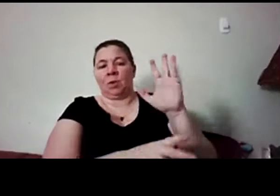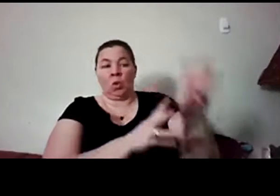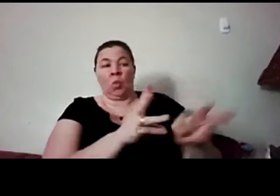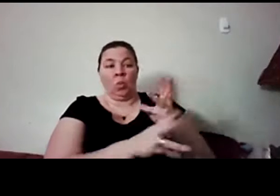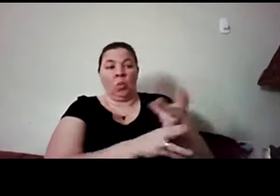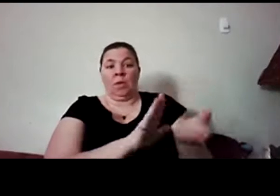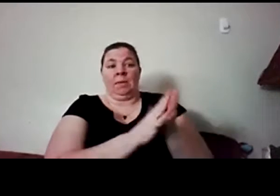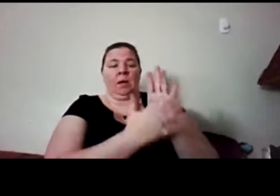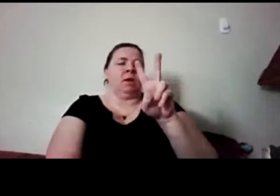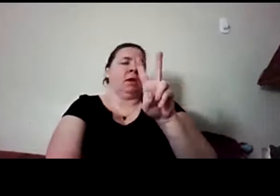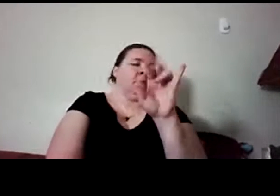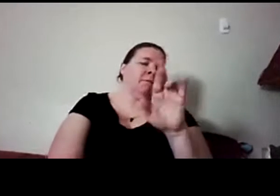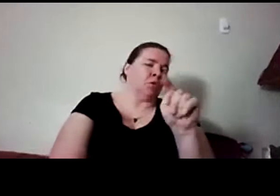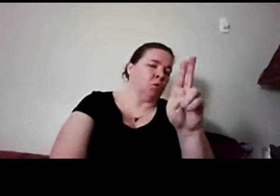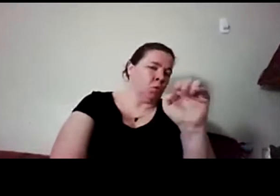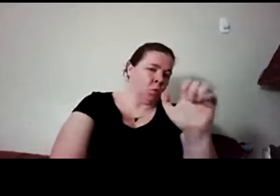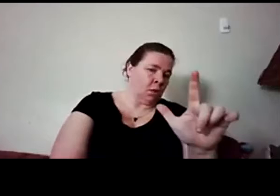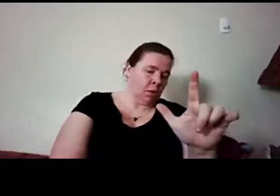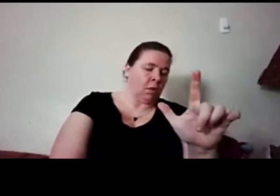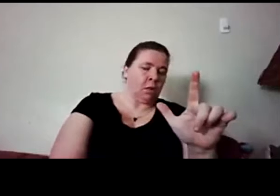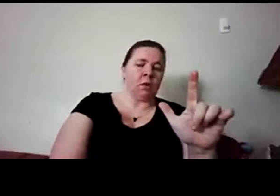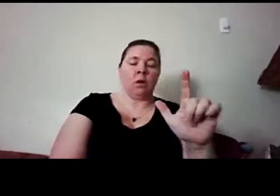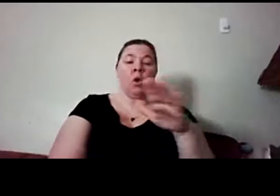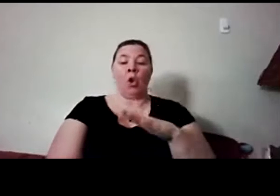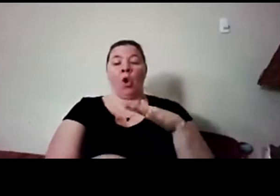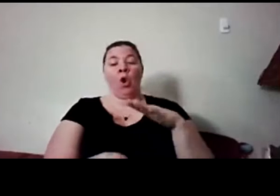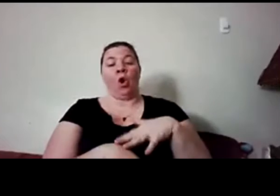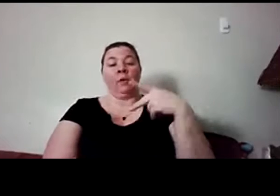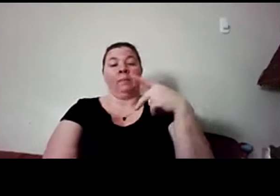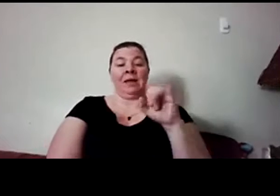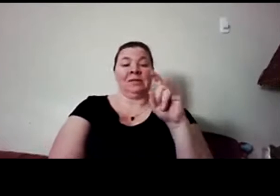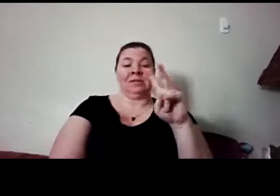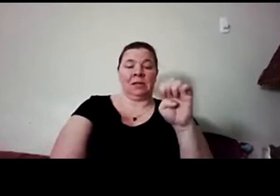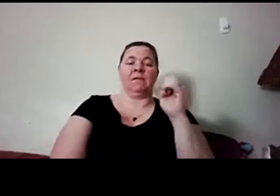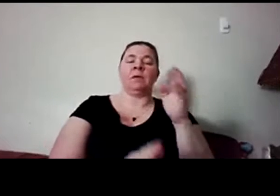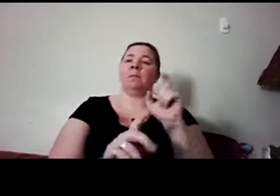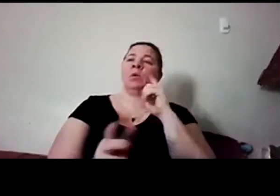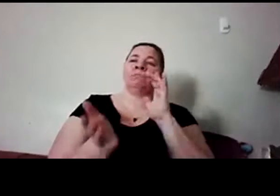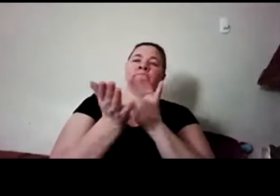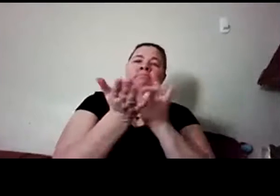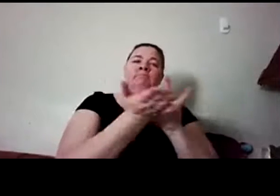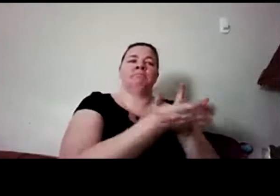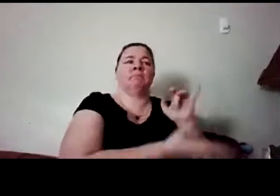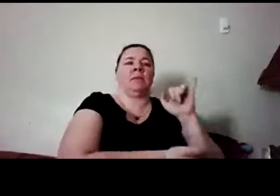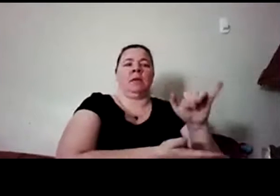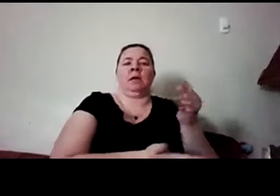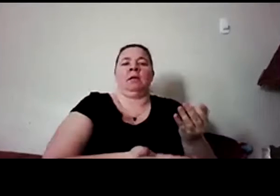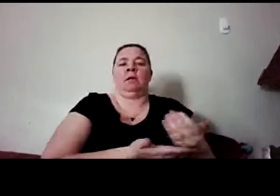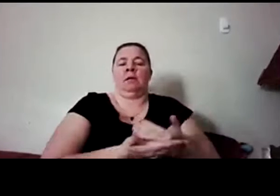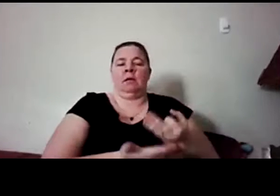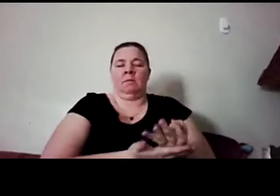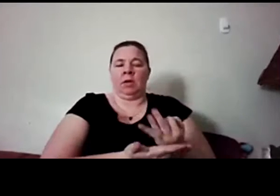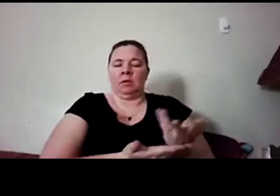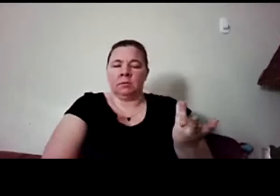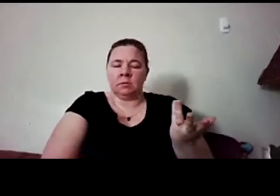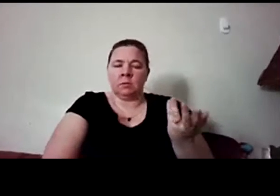or not. Onpassive is going to help us monetize. These guys are going to sit and say, you know what? We have AI at the back of our hands.